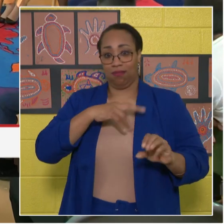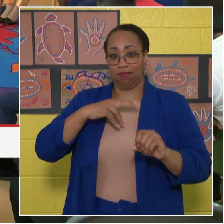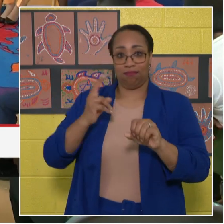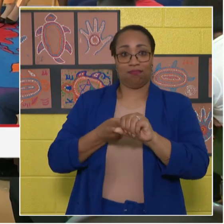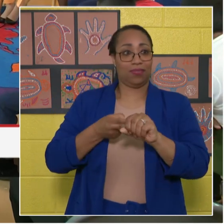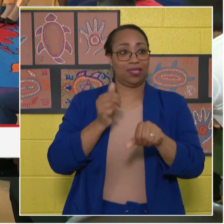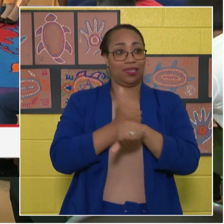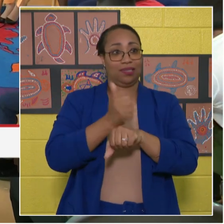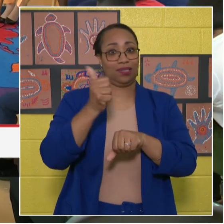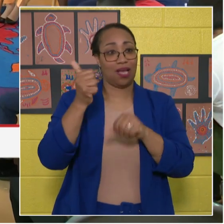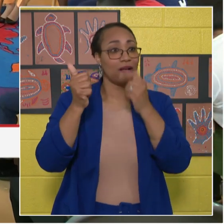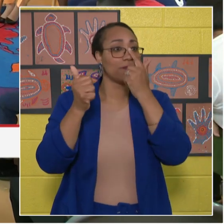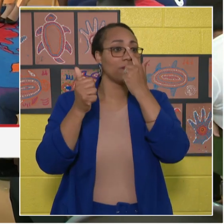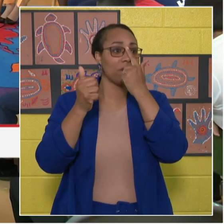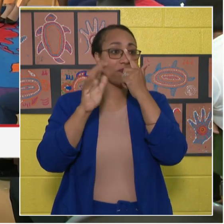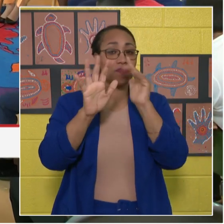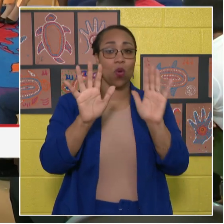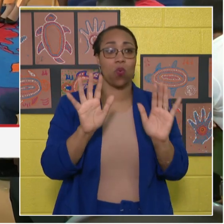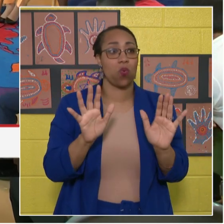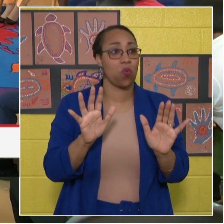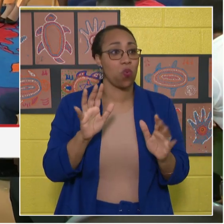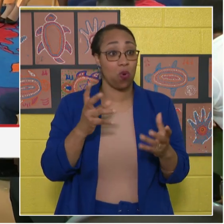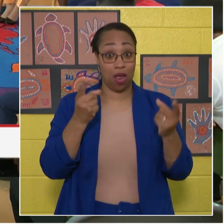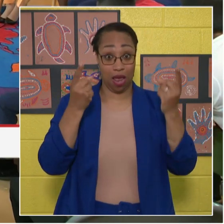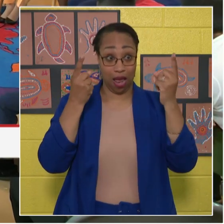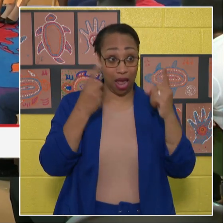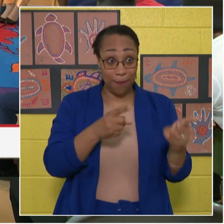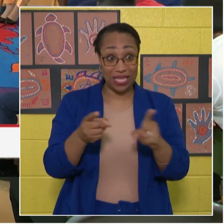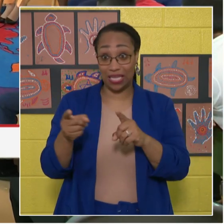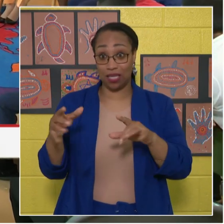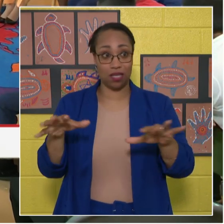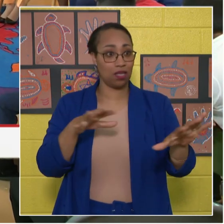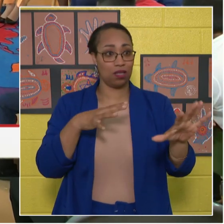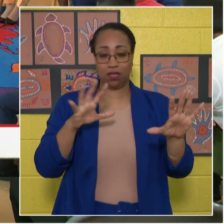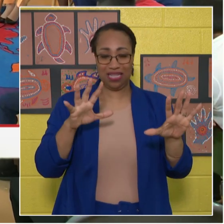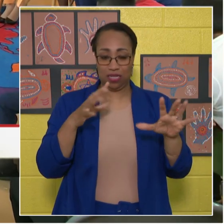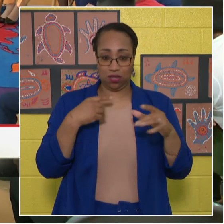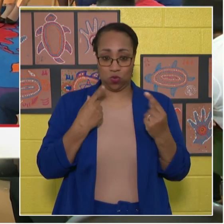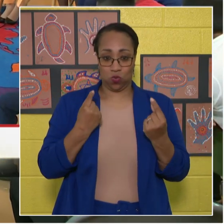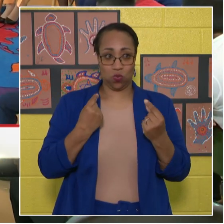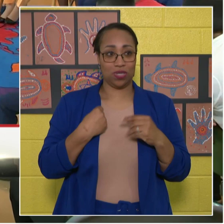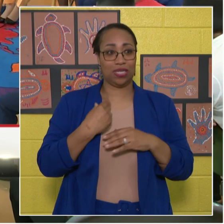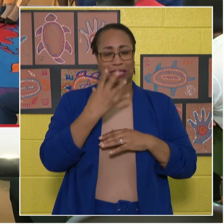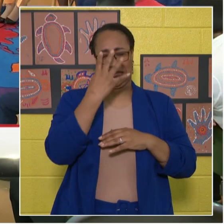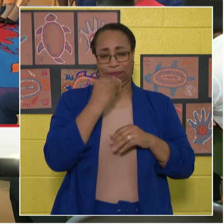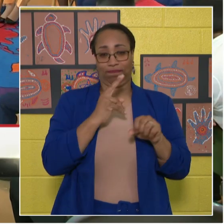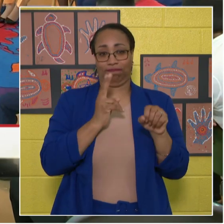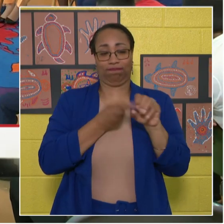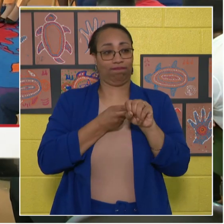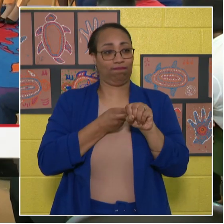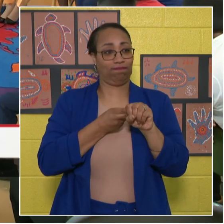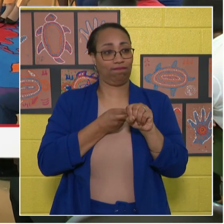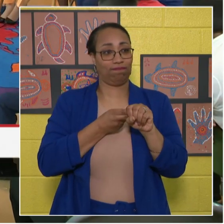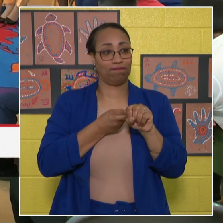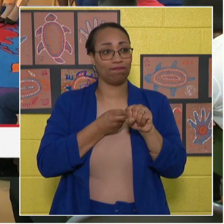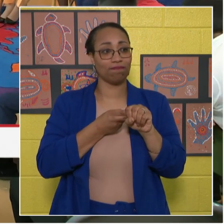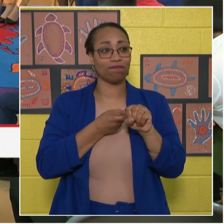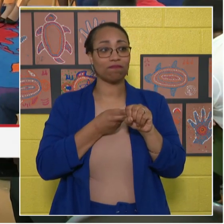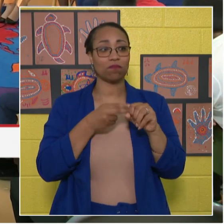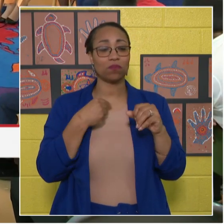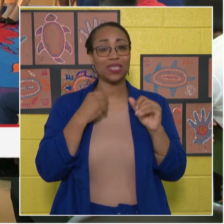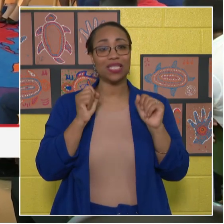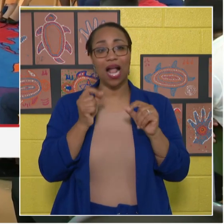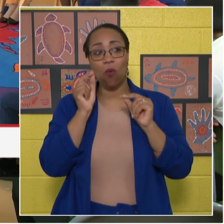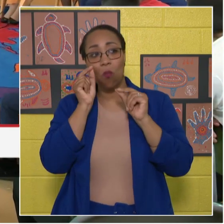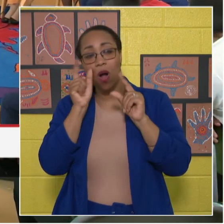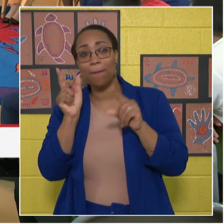on, I try to be in bed by 10. And that helps me be able to get up at 6 in the morning, do the